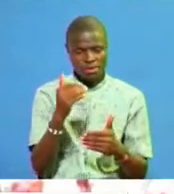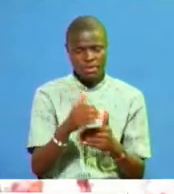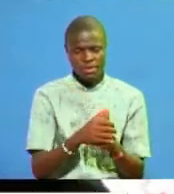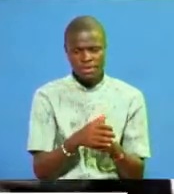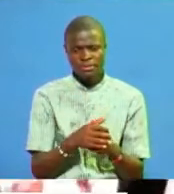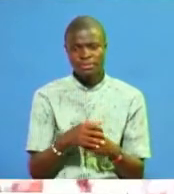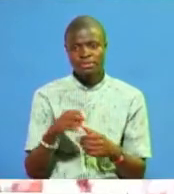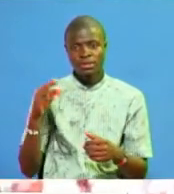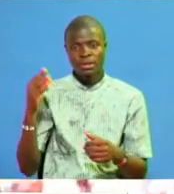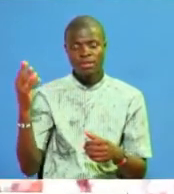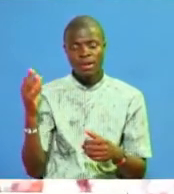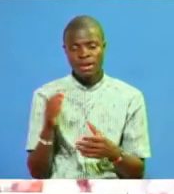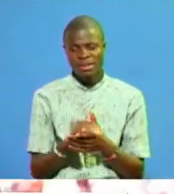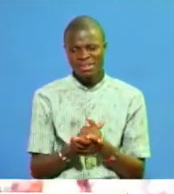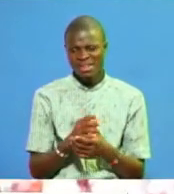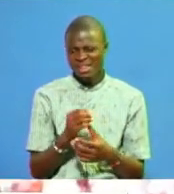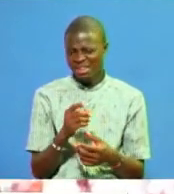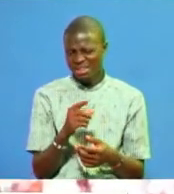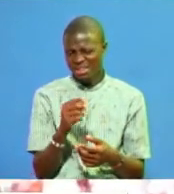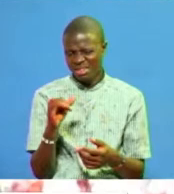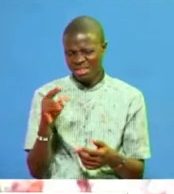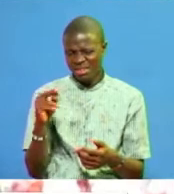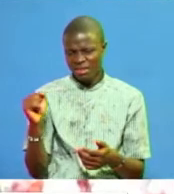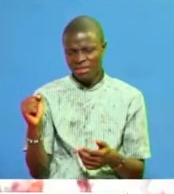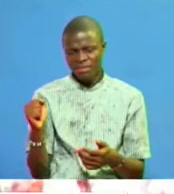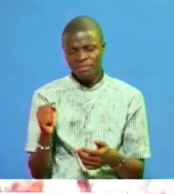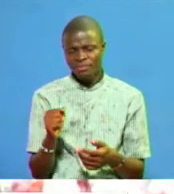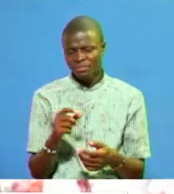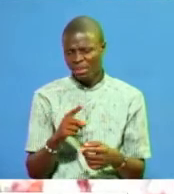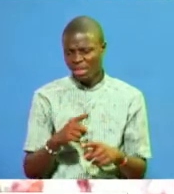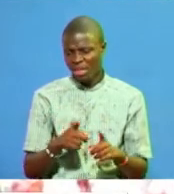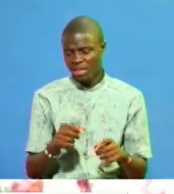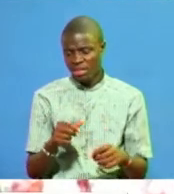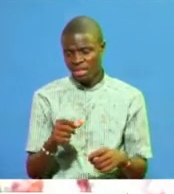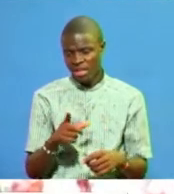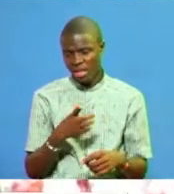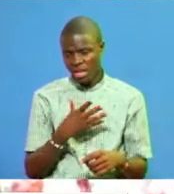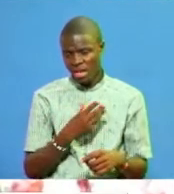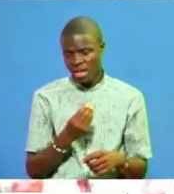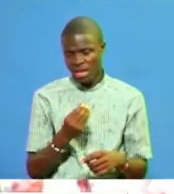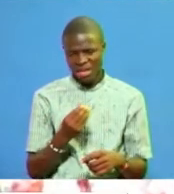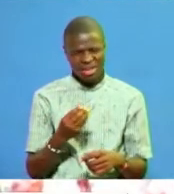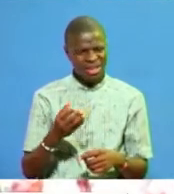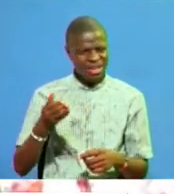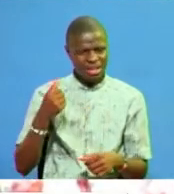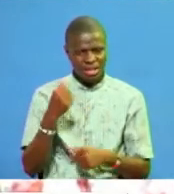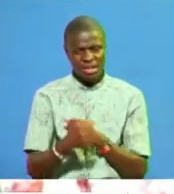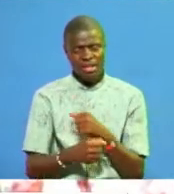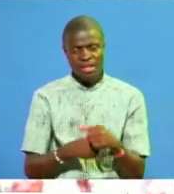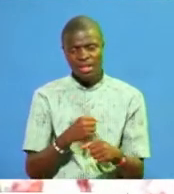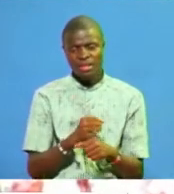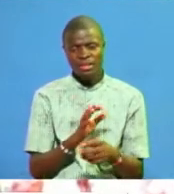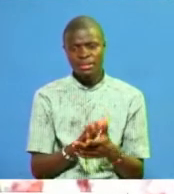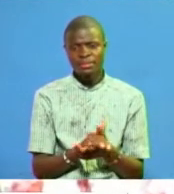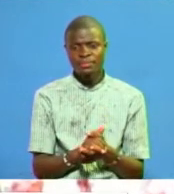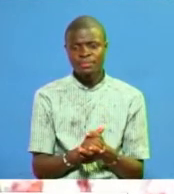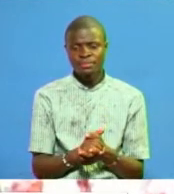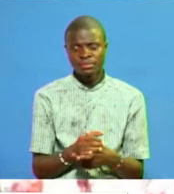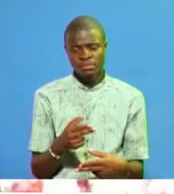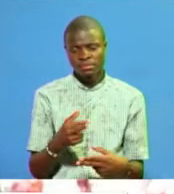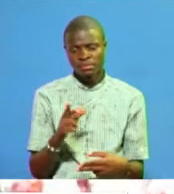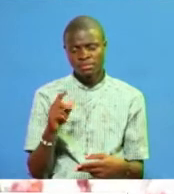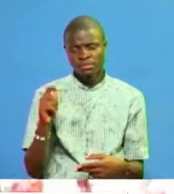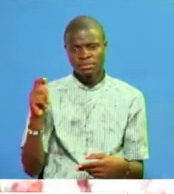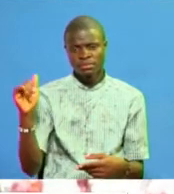vendors as well as gift vendors are hoping that just like the previous years, their products will be bought at a higher rate.